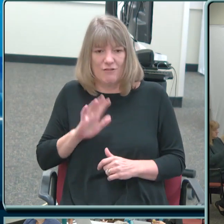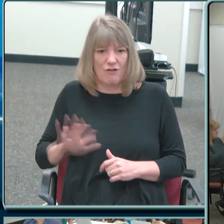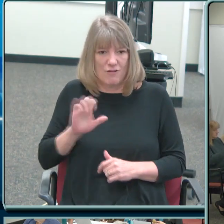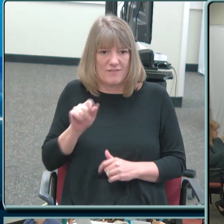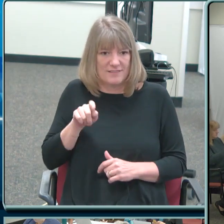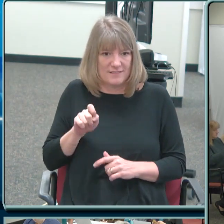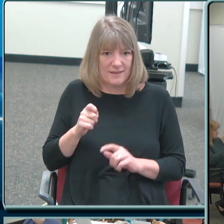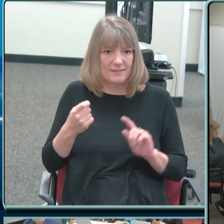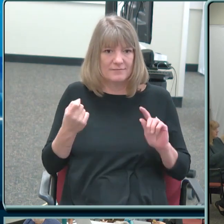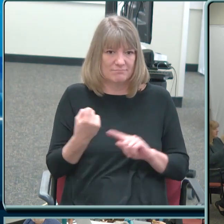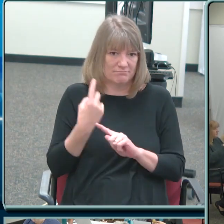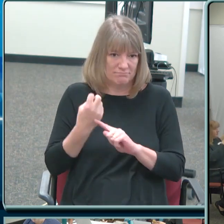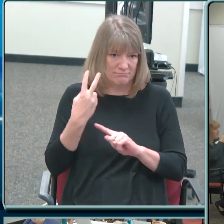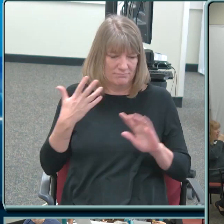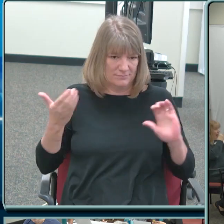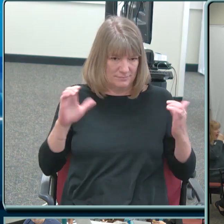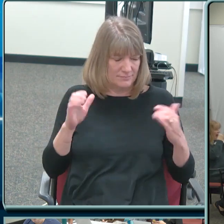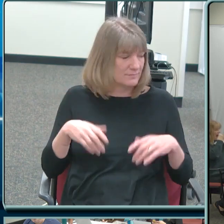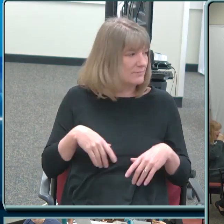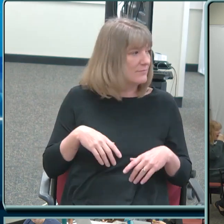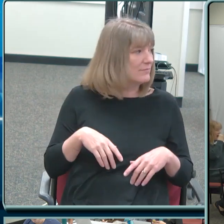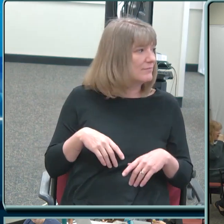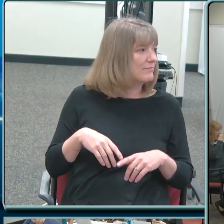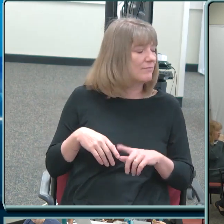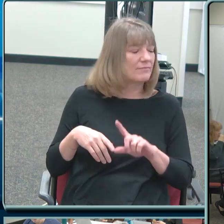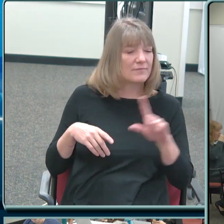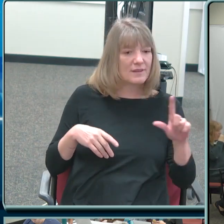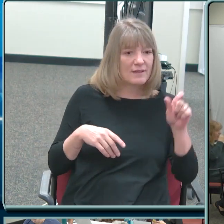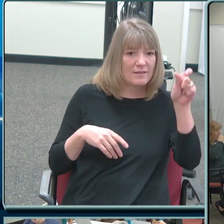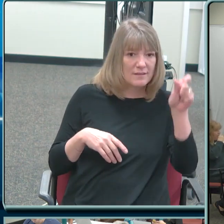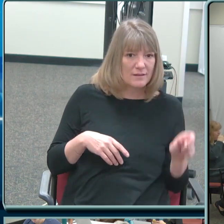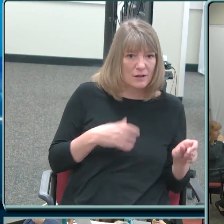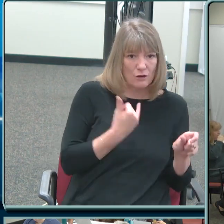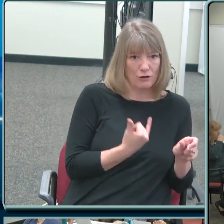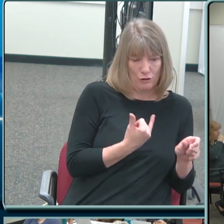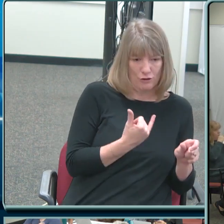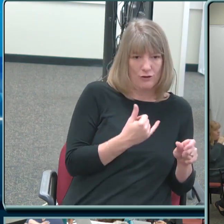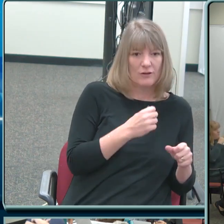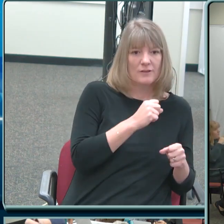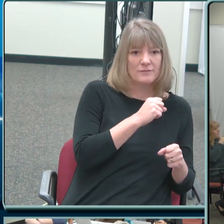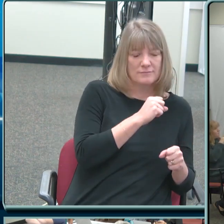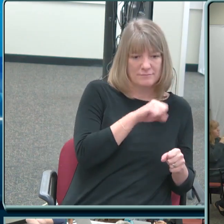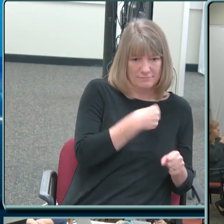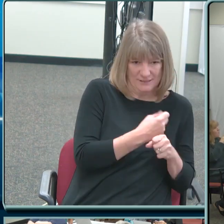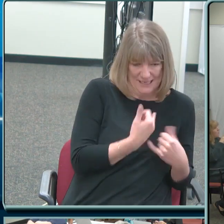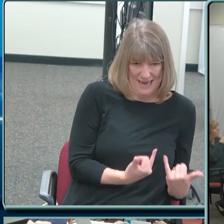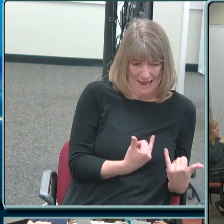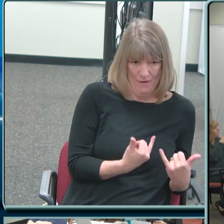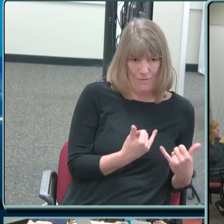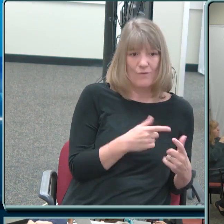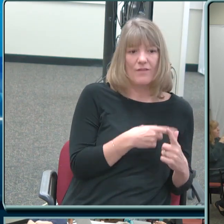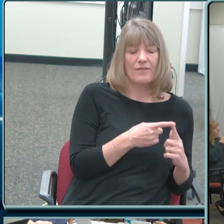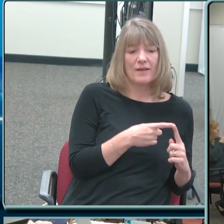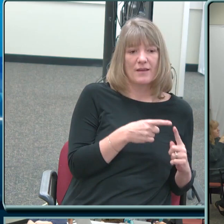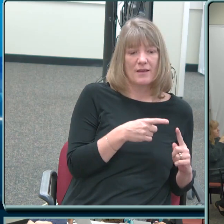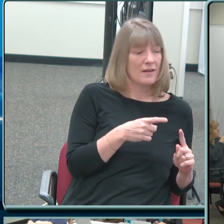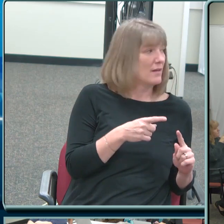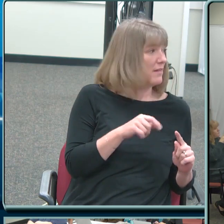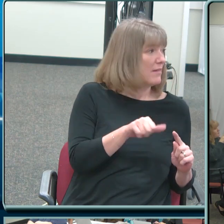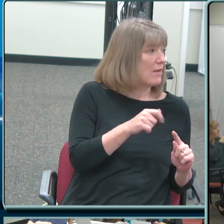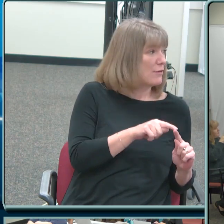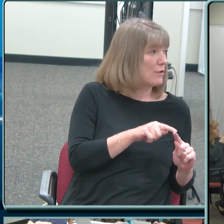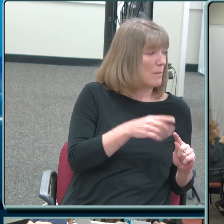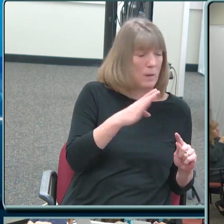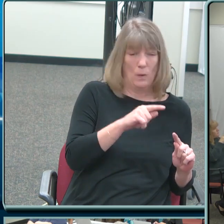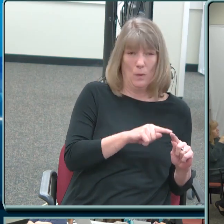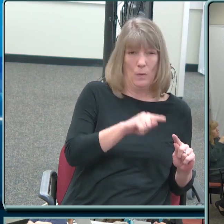compared to previous. So to the left of the slide, labeled current flu season, is what we're going through now. That other big peak in